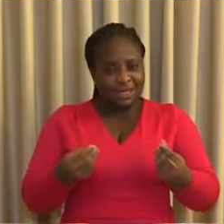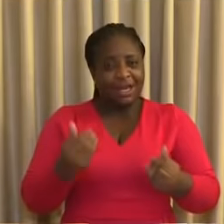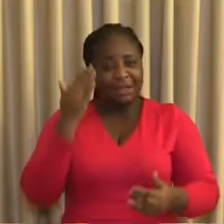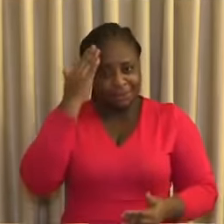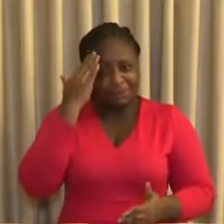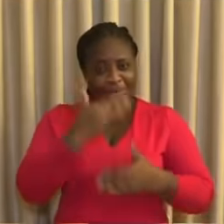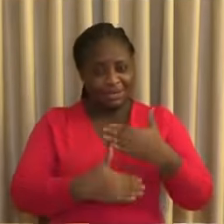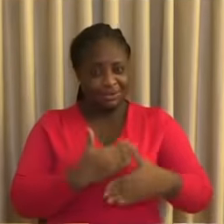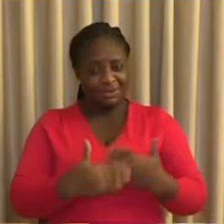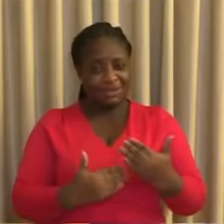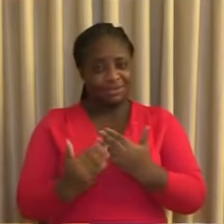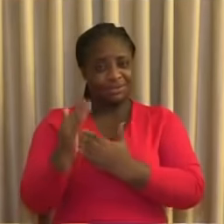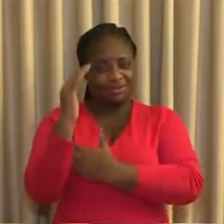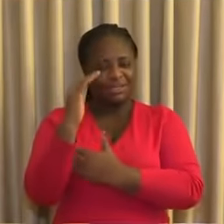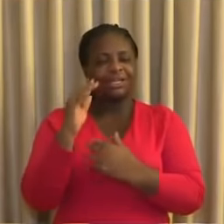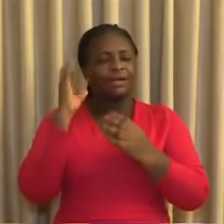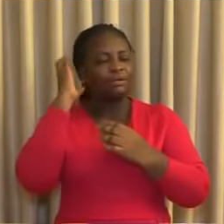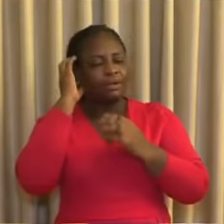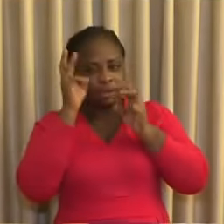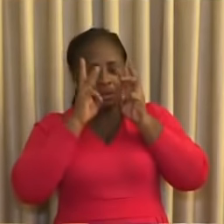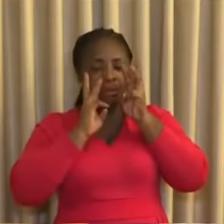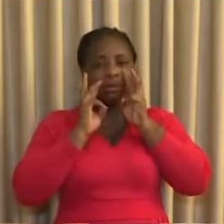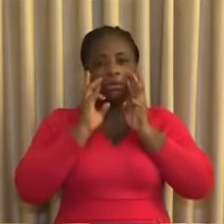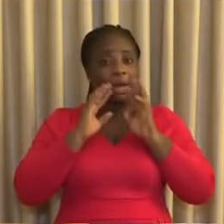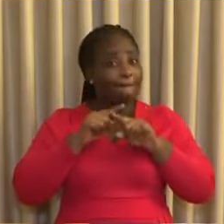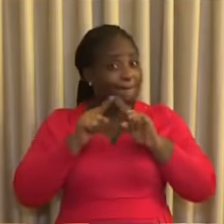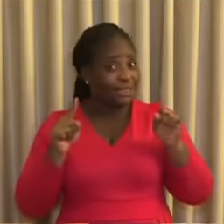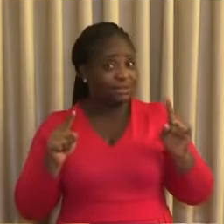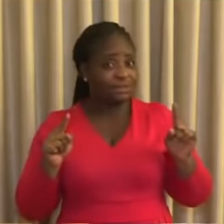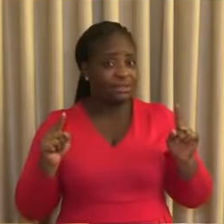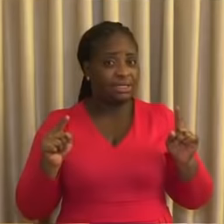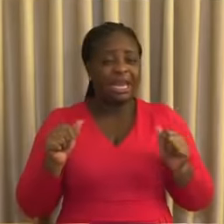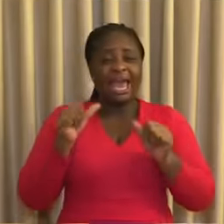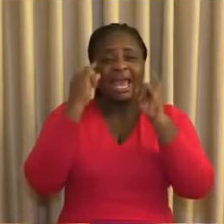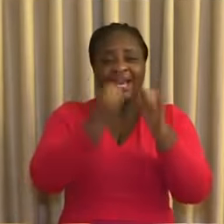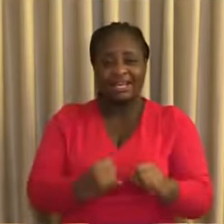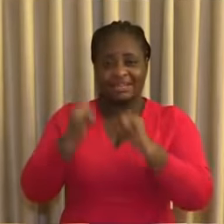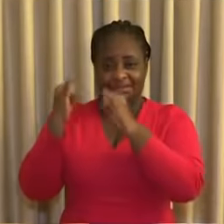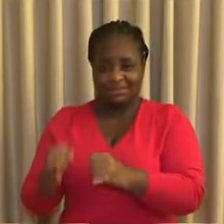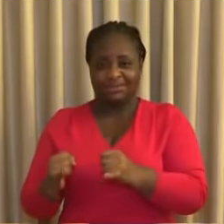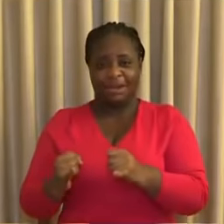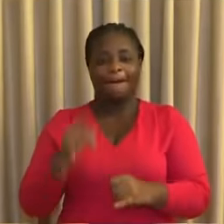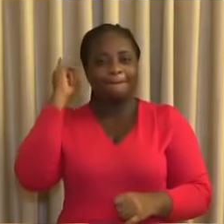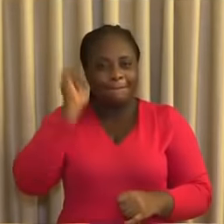cry. Nonetheless, each one of us must do his or her part.